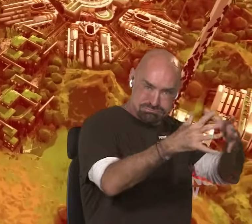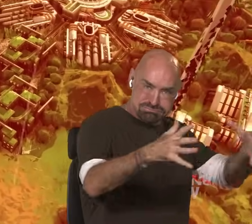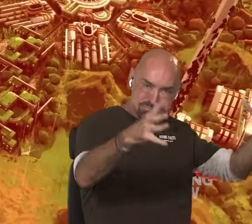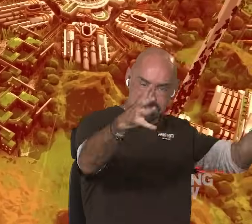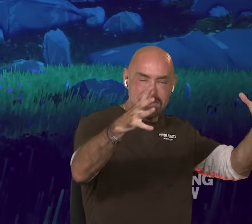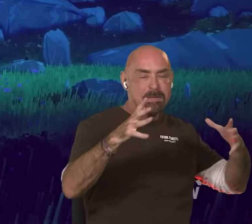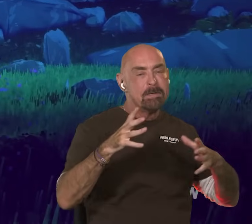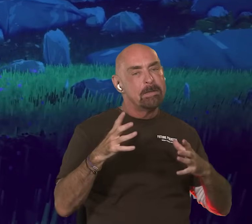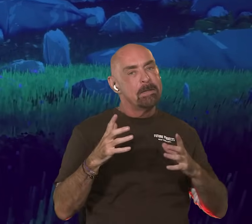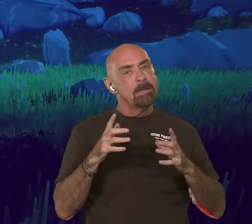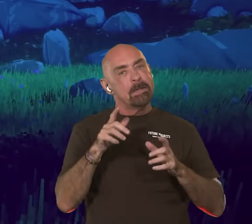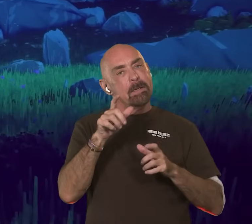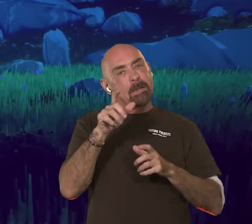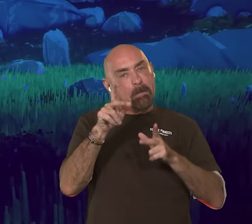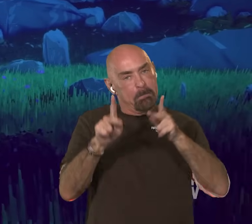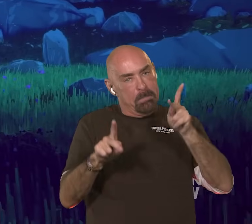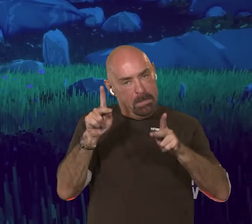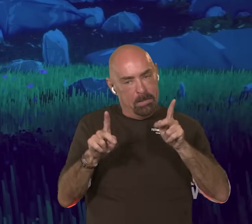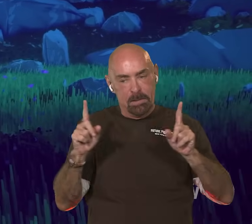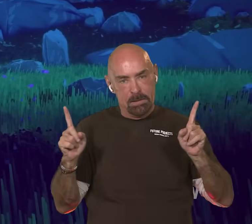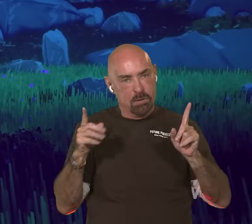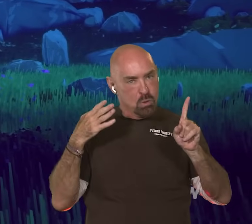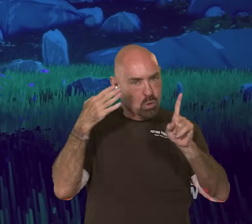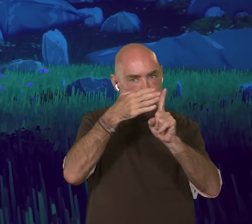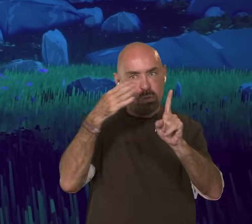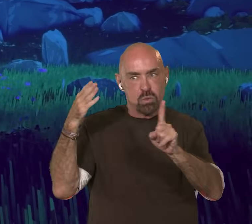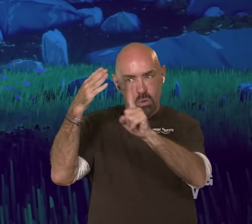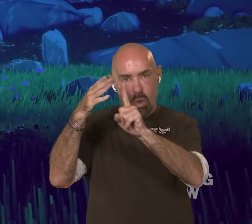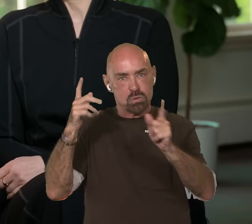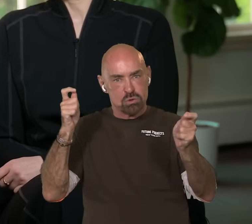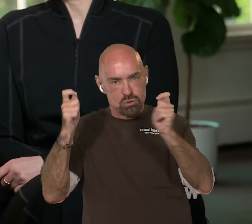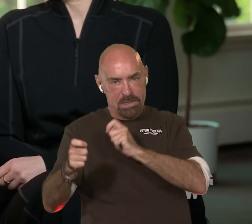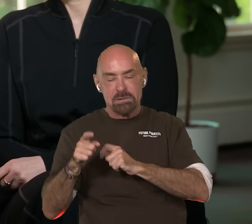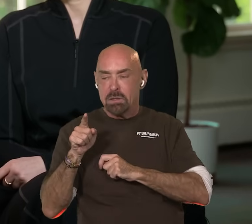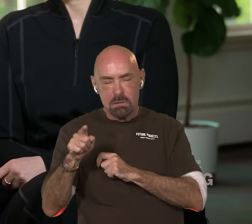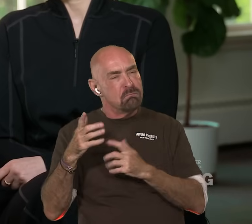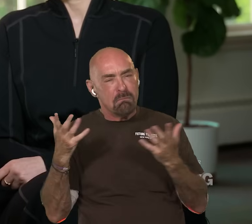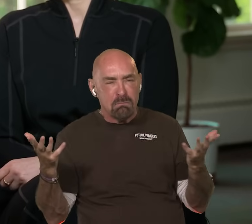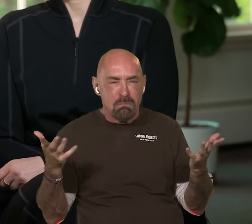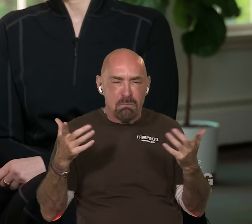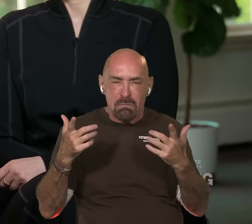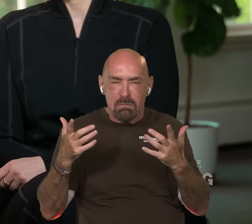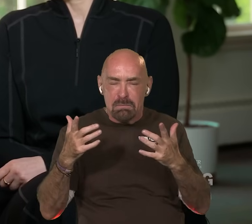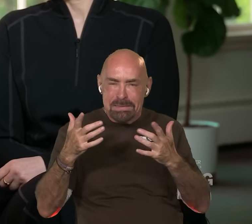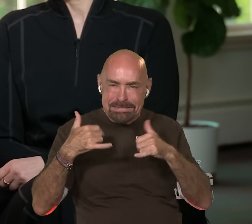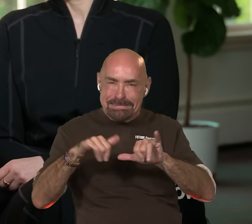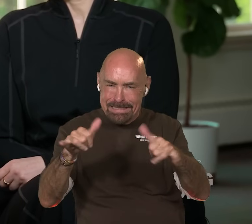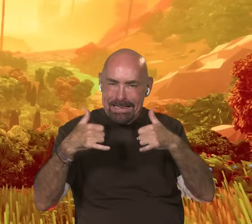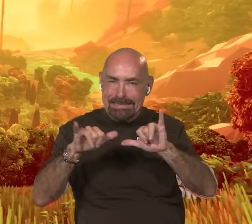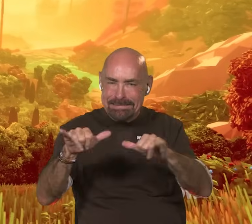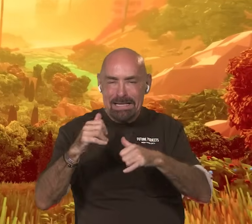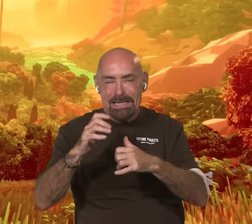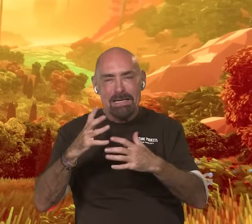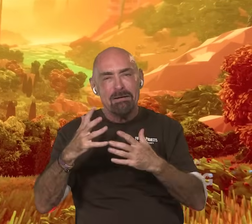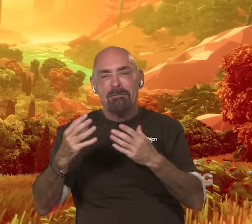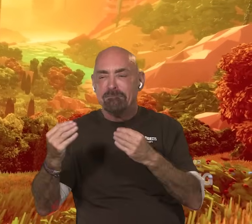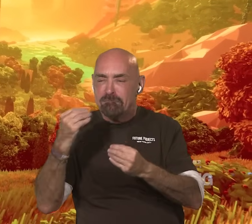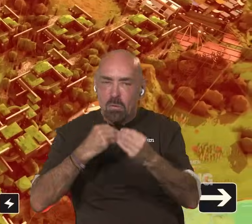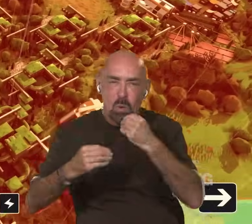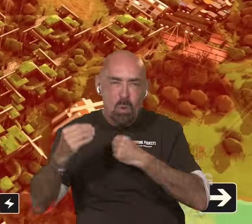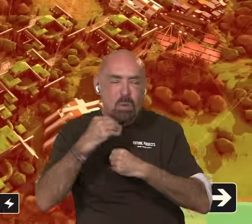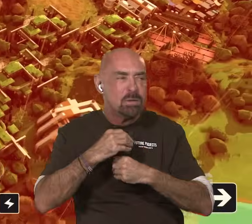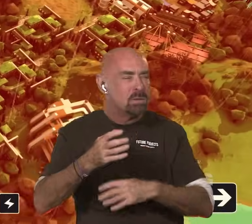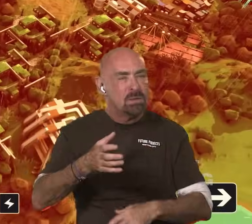Players' goals differ a bit from traditional recognizable city builders, where yes, you're still having to provide the basics for your